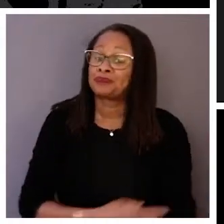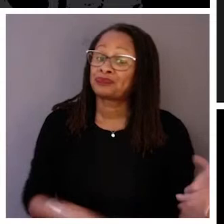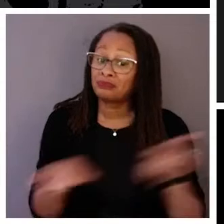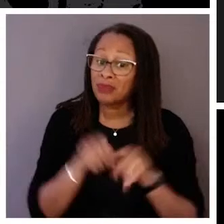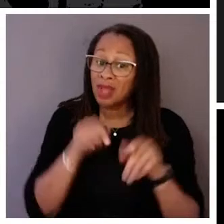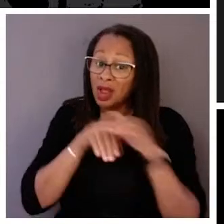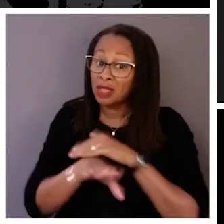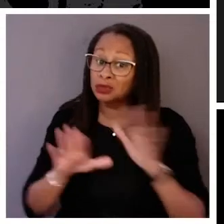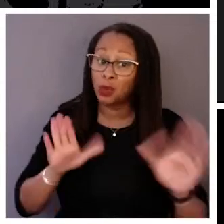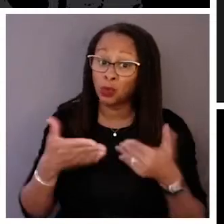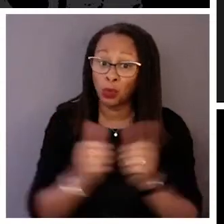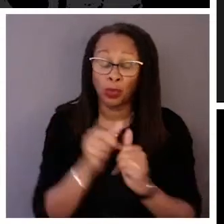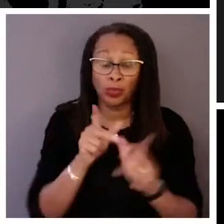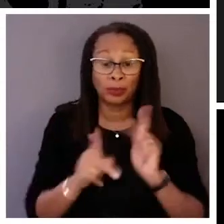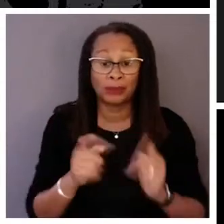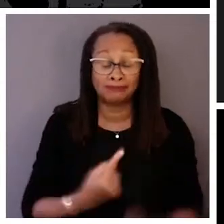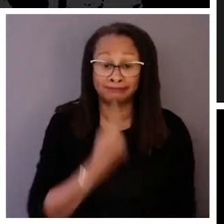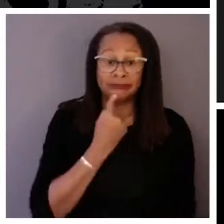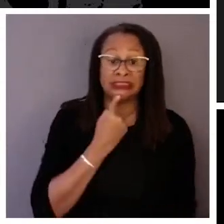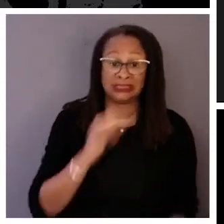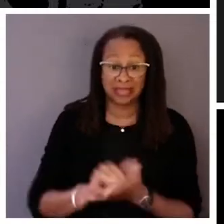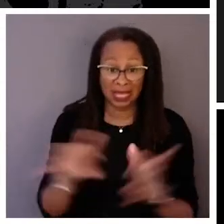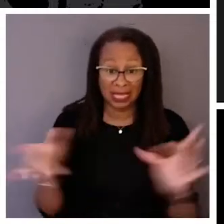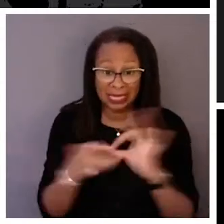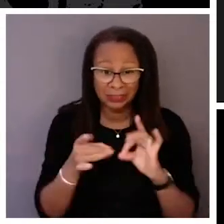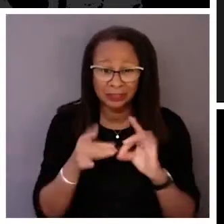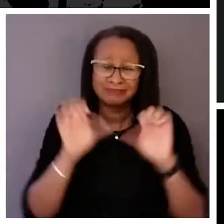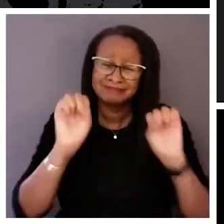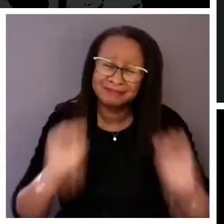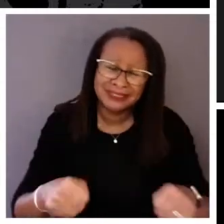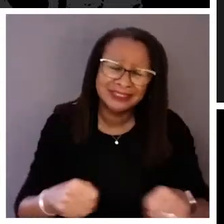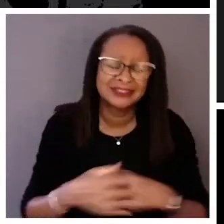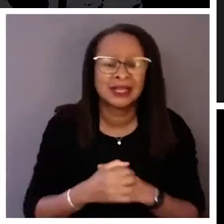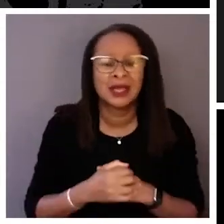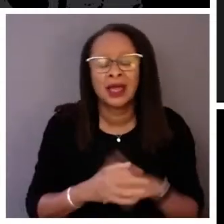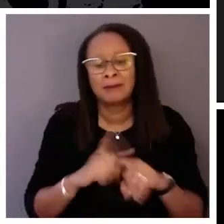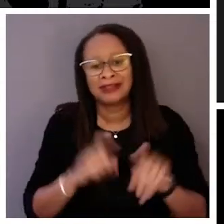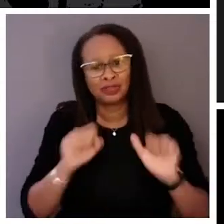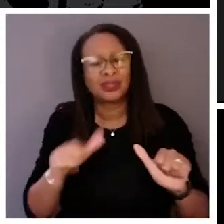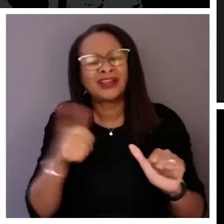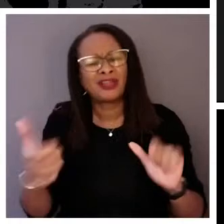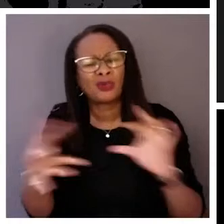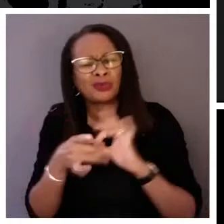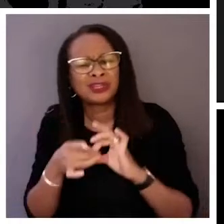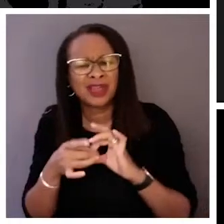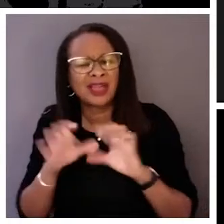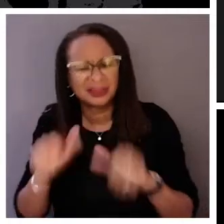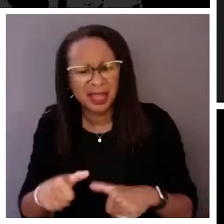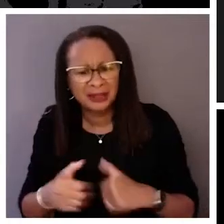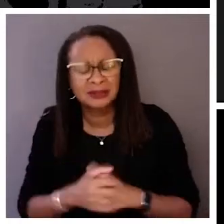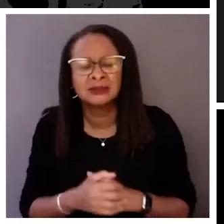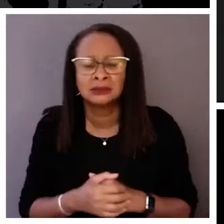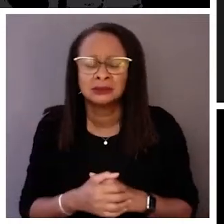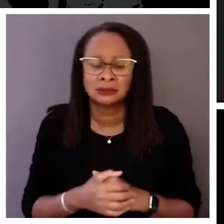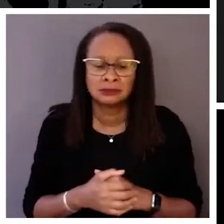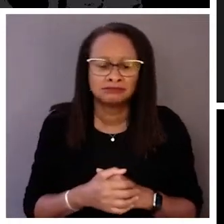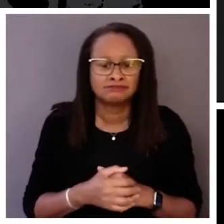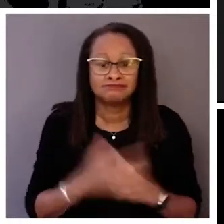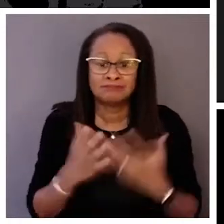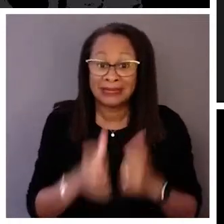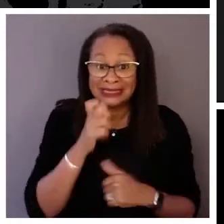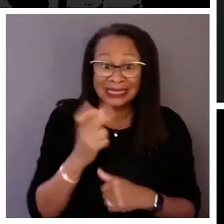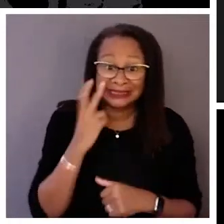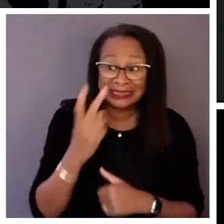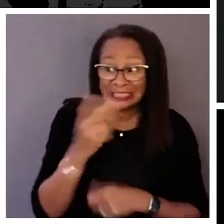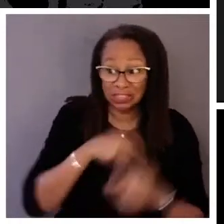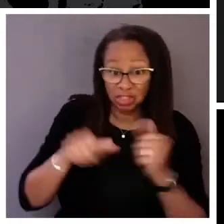into a room with people, yeah, do you miss that connection? But there are other ways that you can connect. It may not be